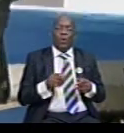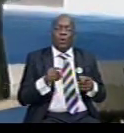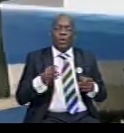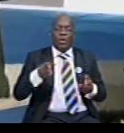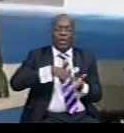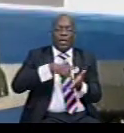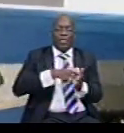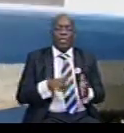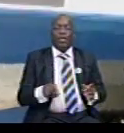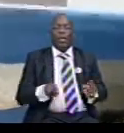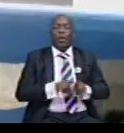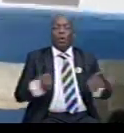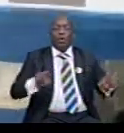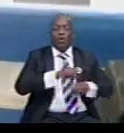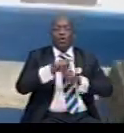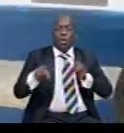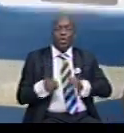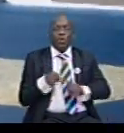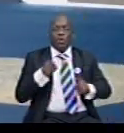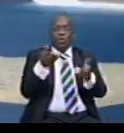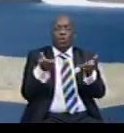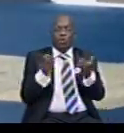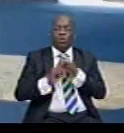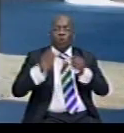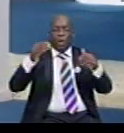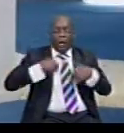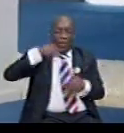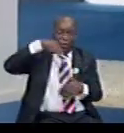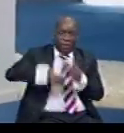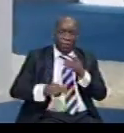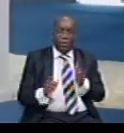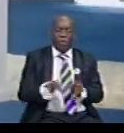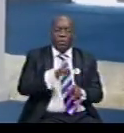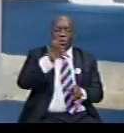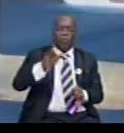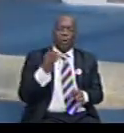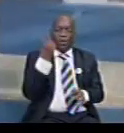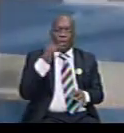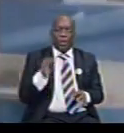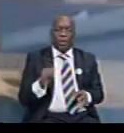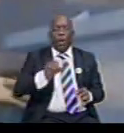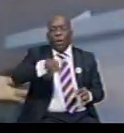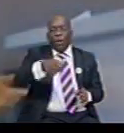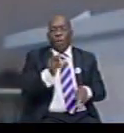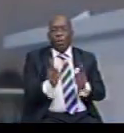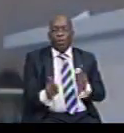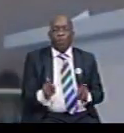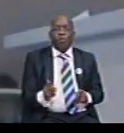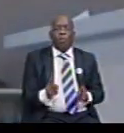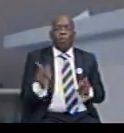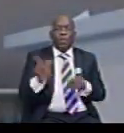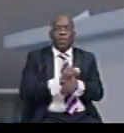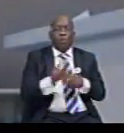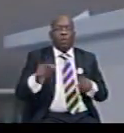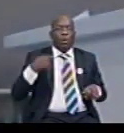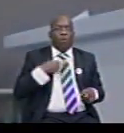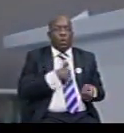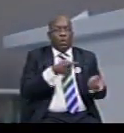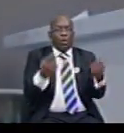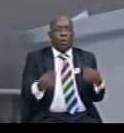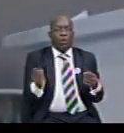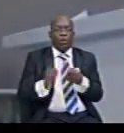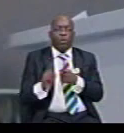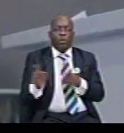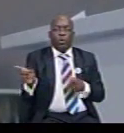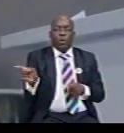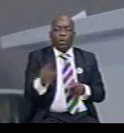to have deep spiritual understanding, other people labored, and we come into their labor to do